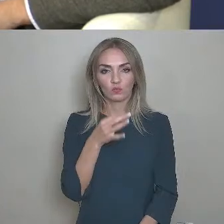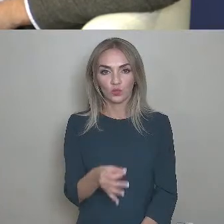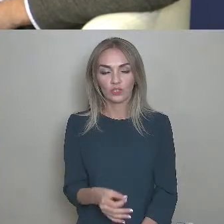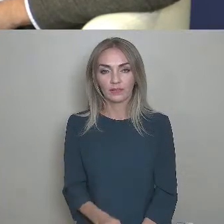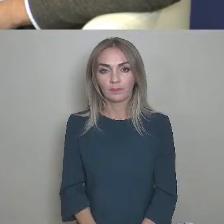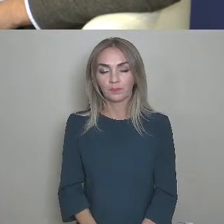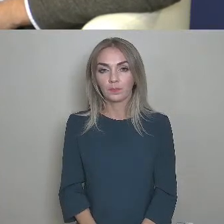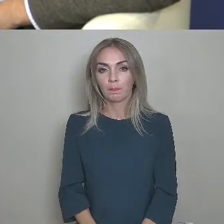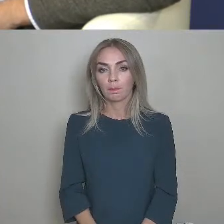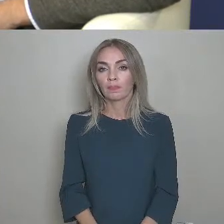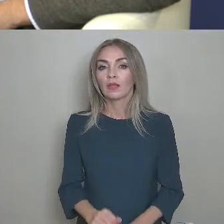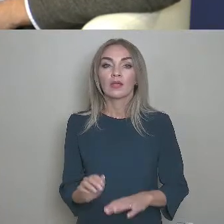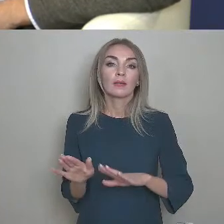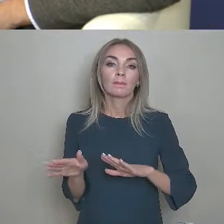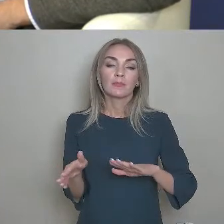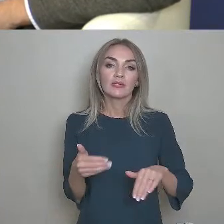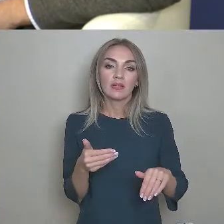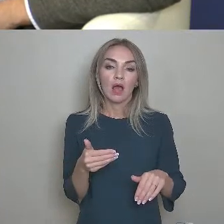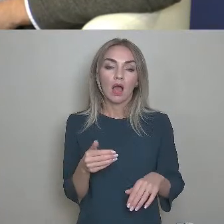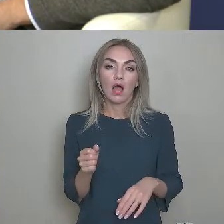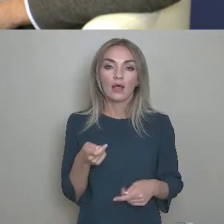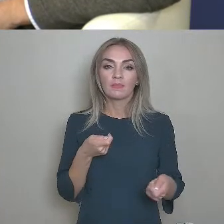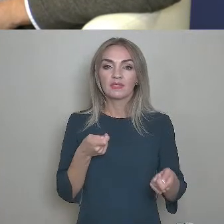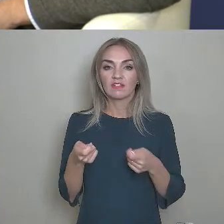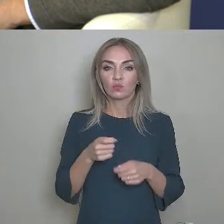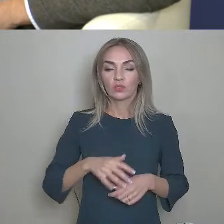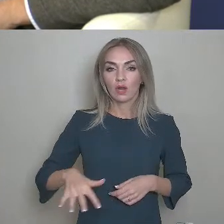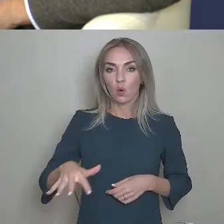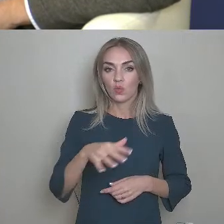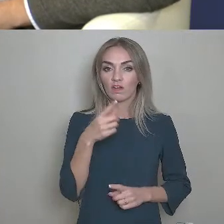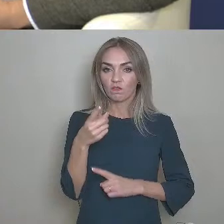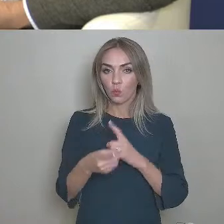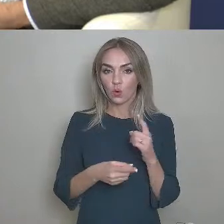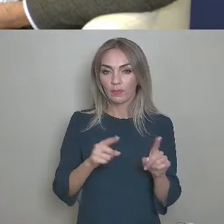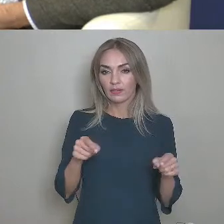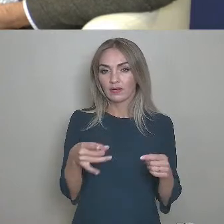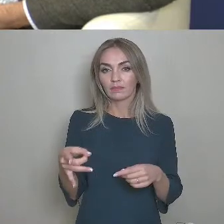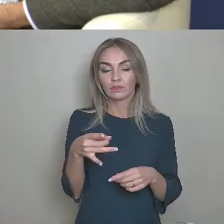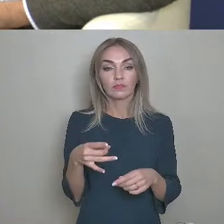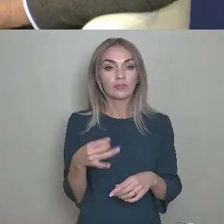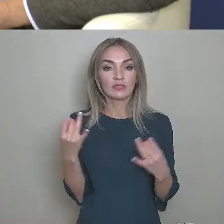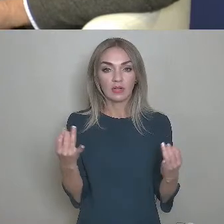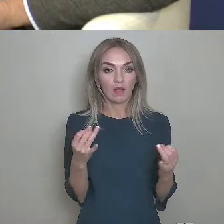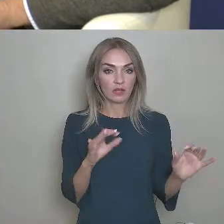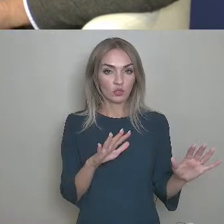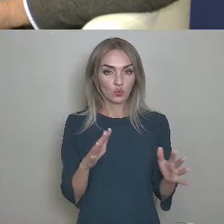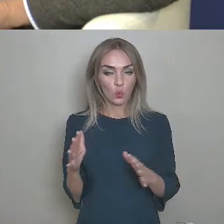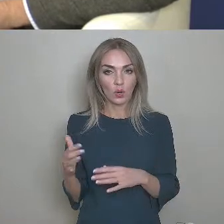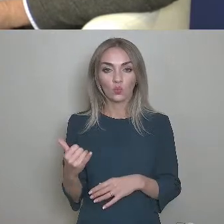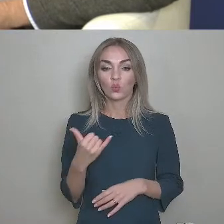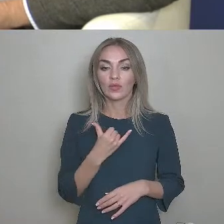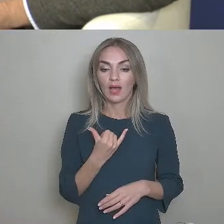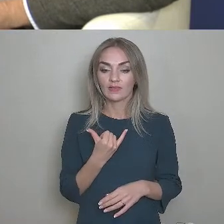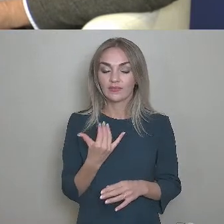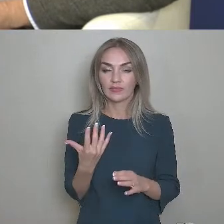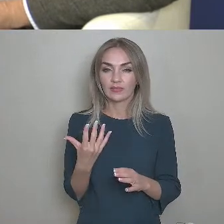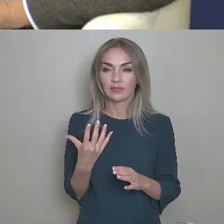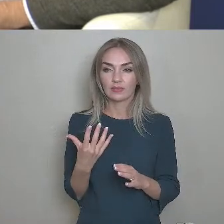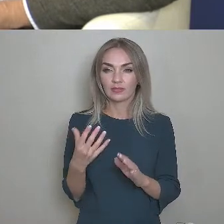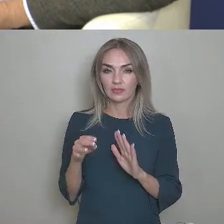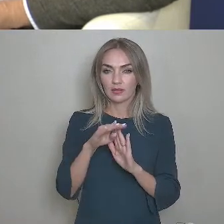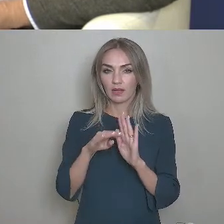we have to mention the other side of this story. Following administrative territorial reform and the creation of new